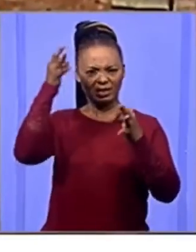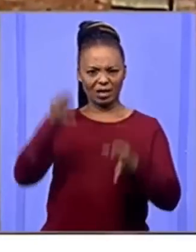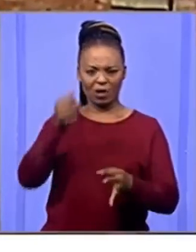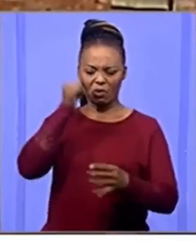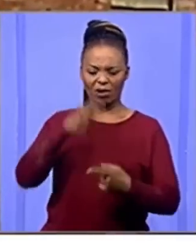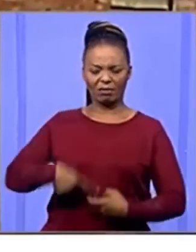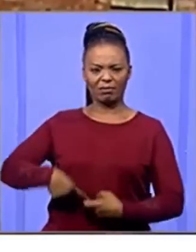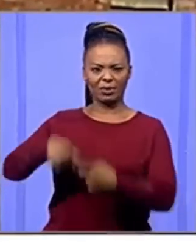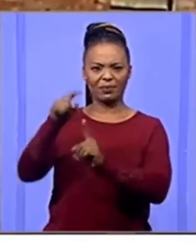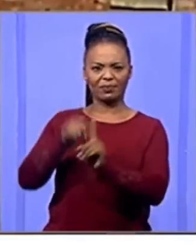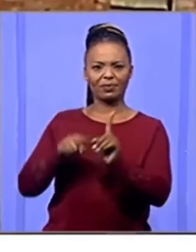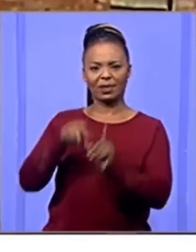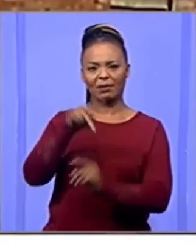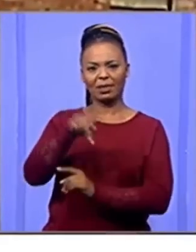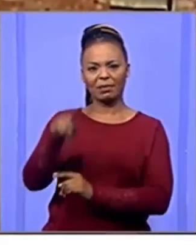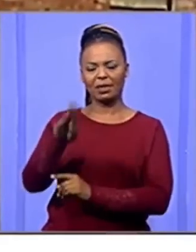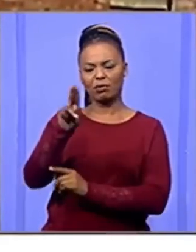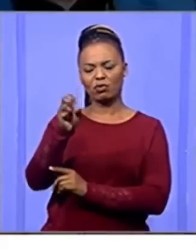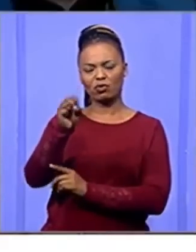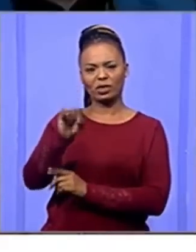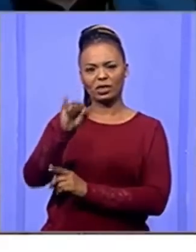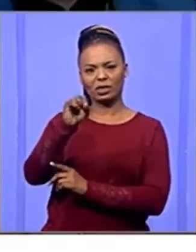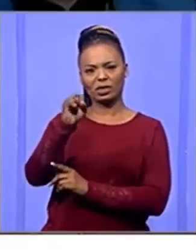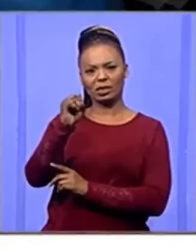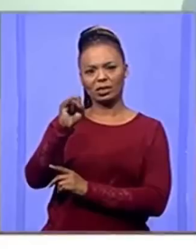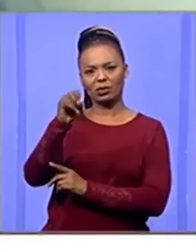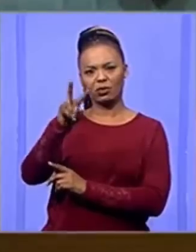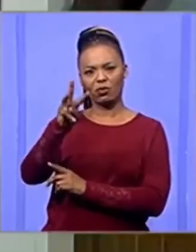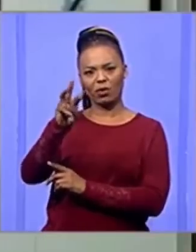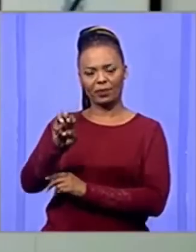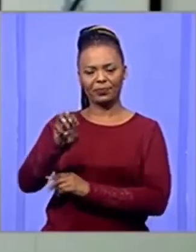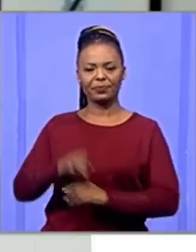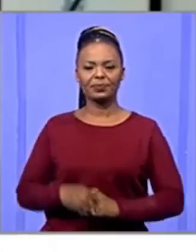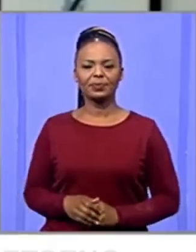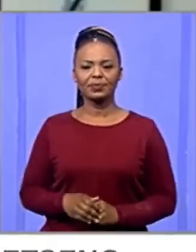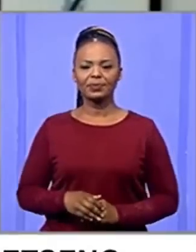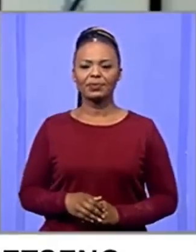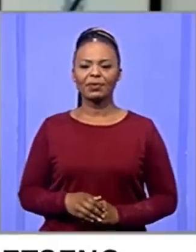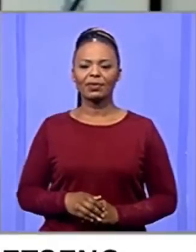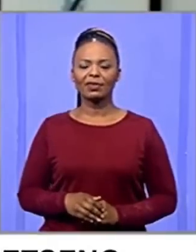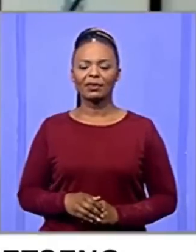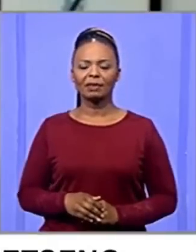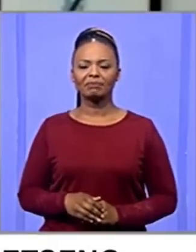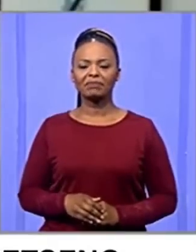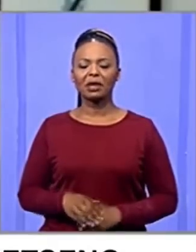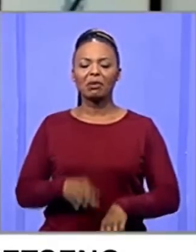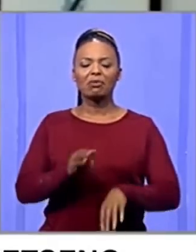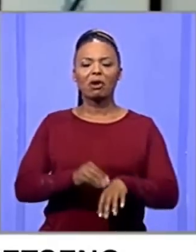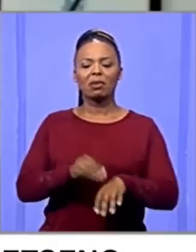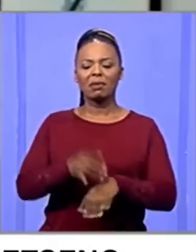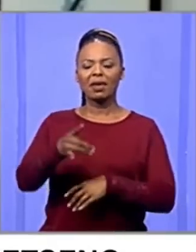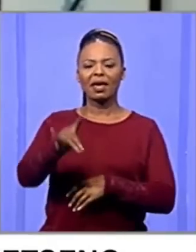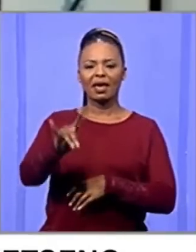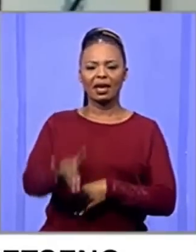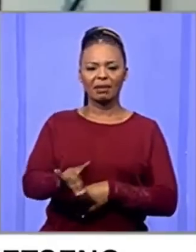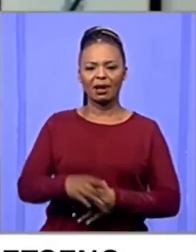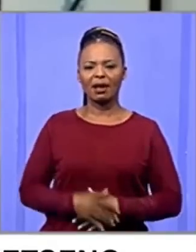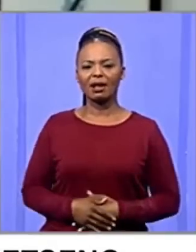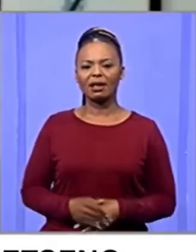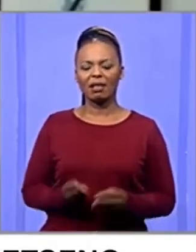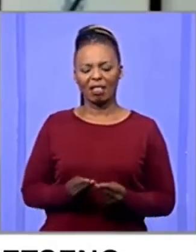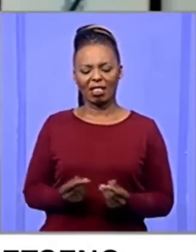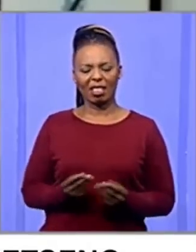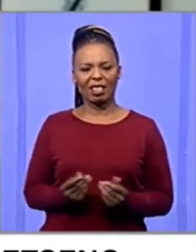nakwana mosebetsing advocate Bosisiwe Mkhwebane. Problems with solar panels is that they actually contain combustible material.